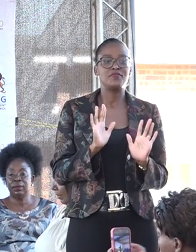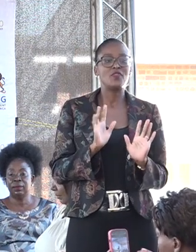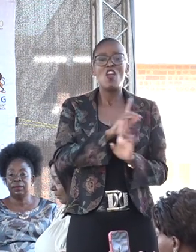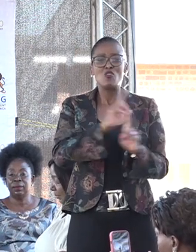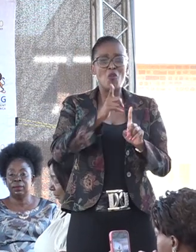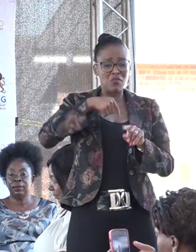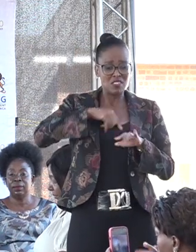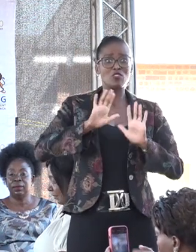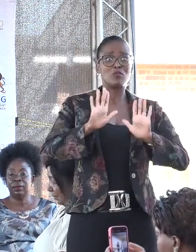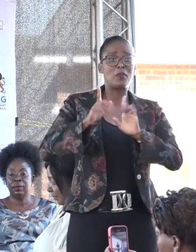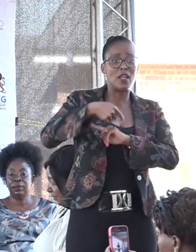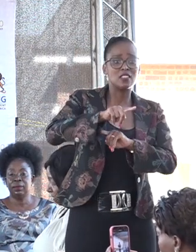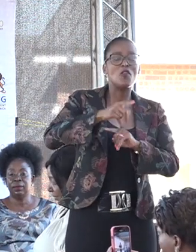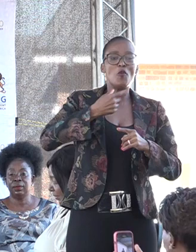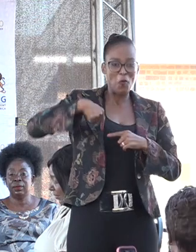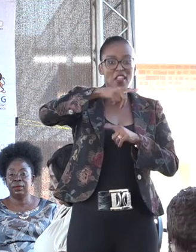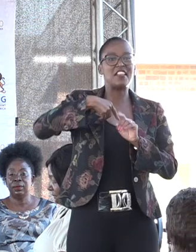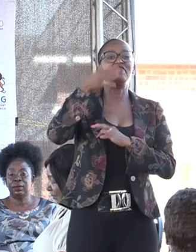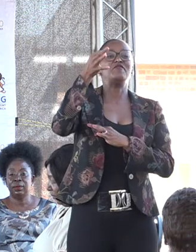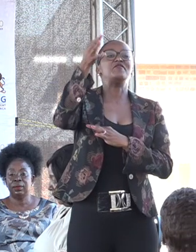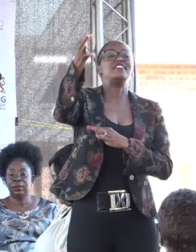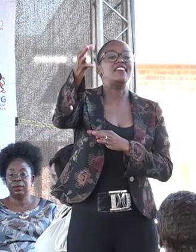No one can stop us. No one can stop us.